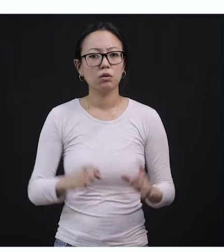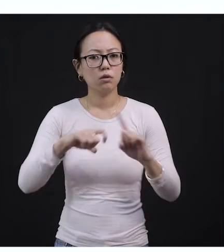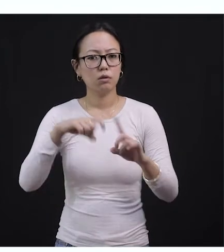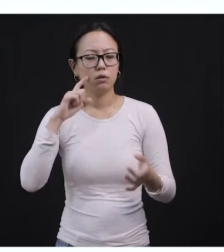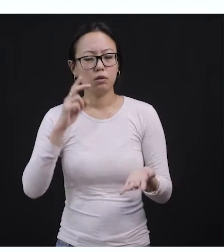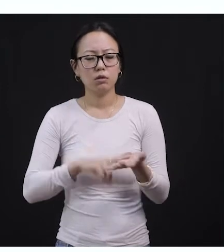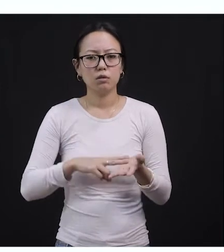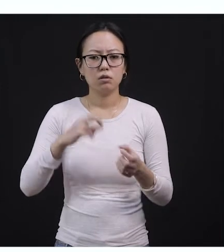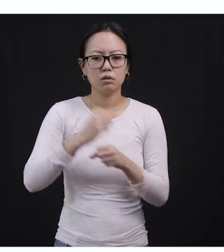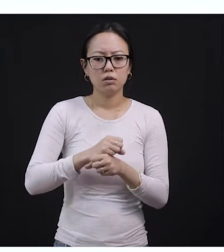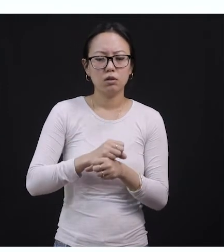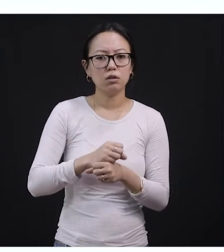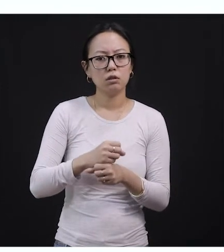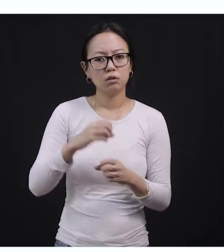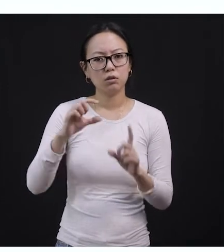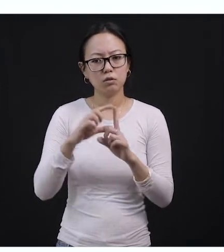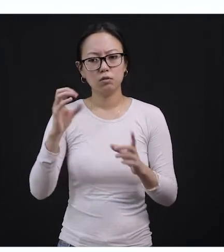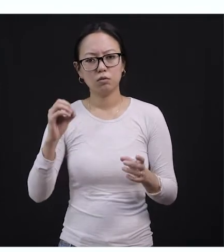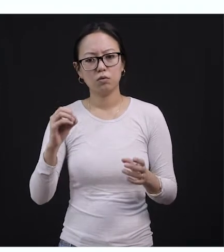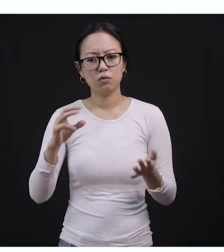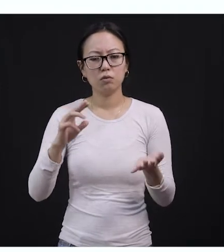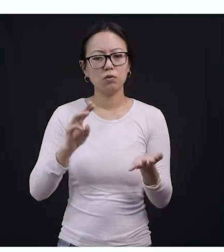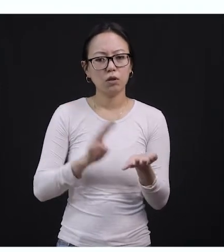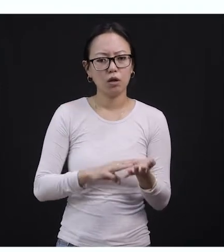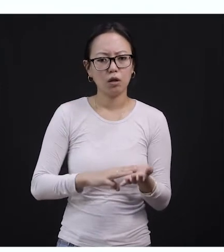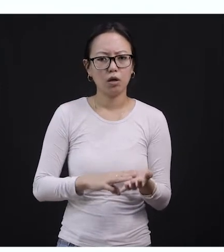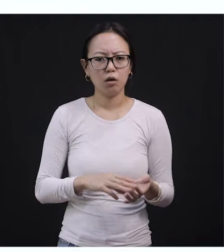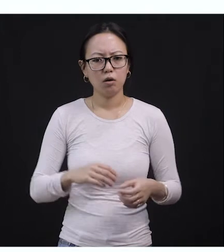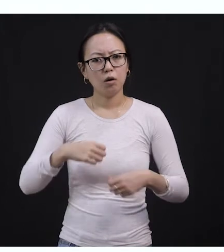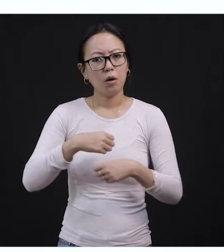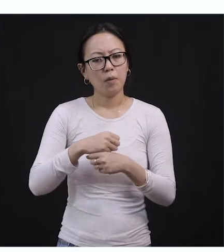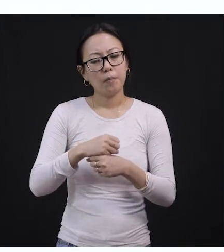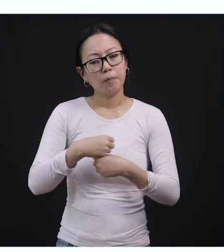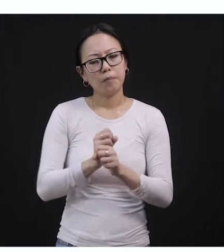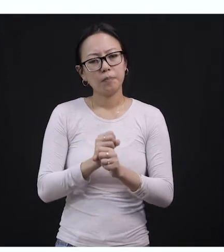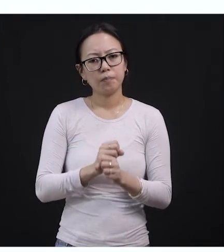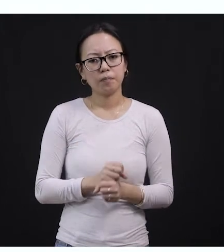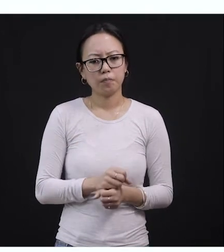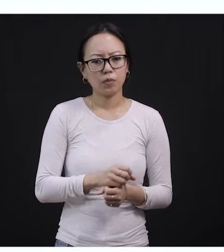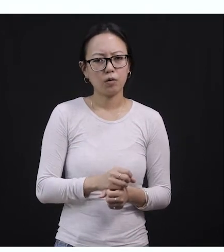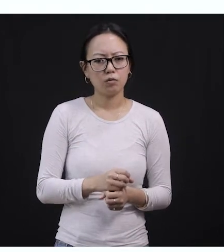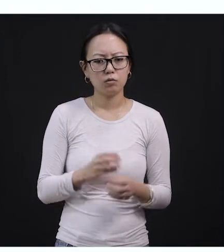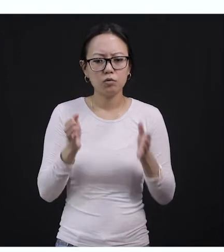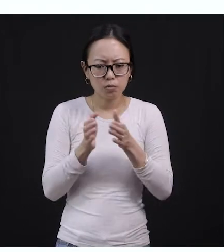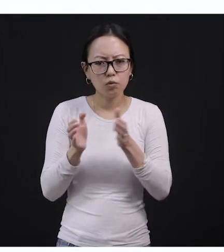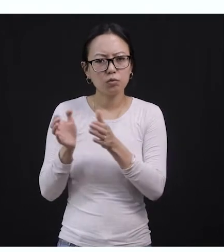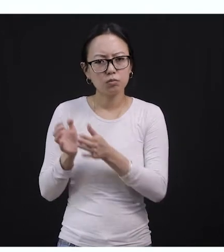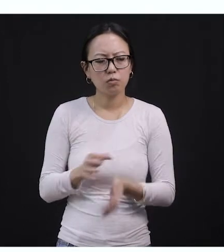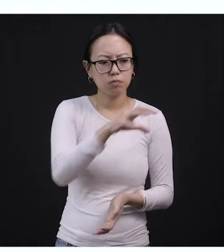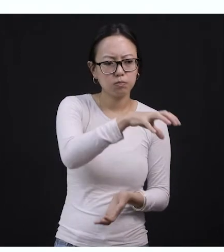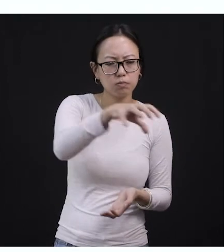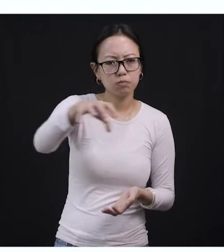as districts, okay, they were again divided into villages, all right. Now only then it was possible